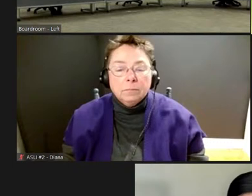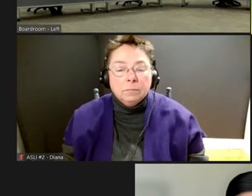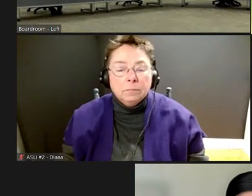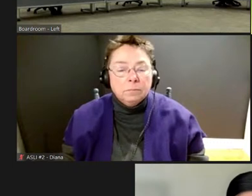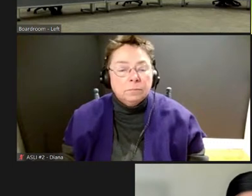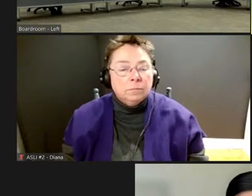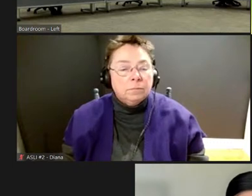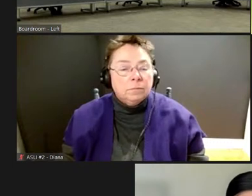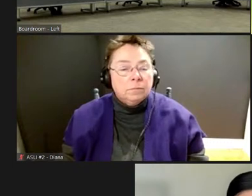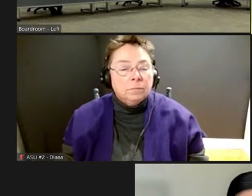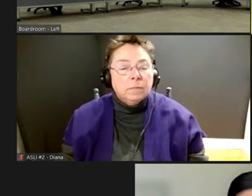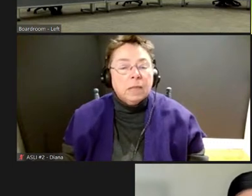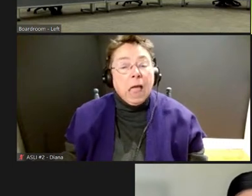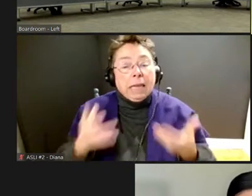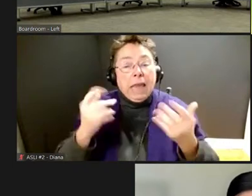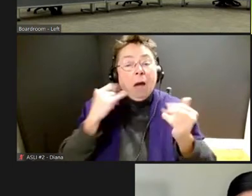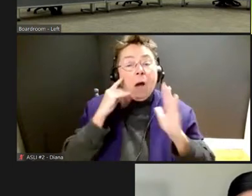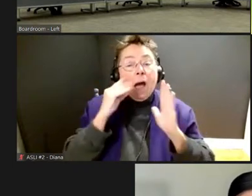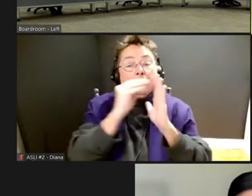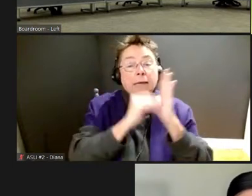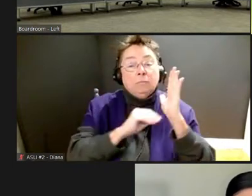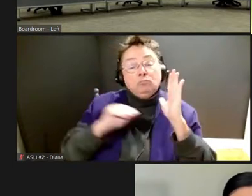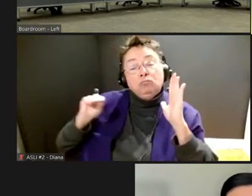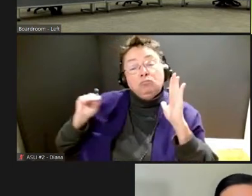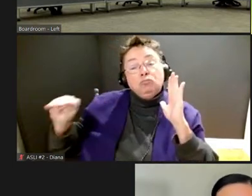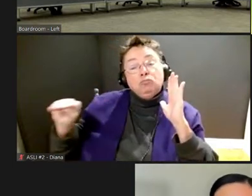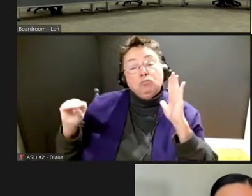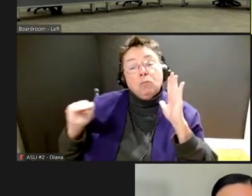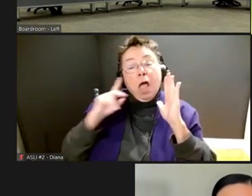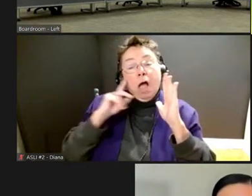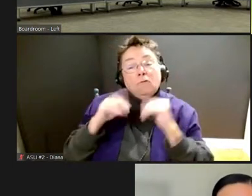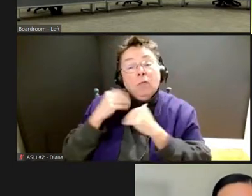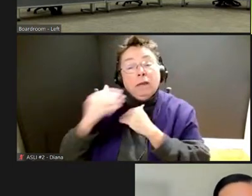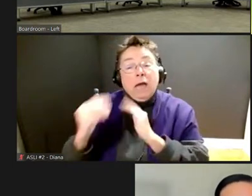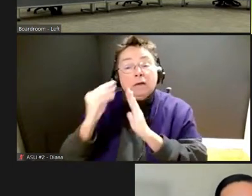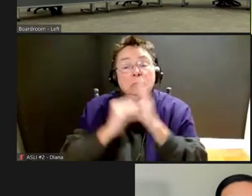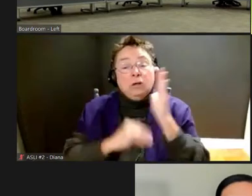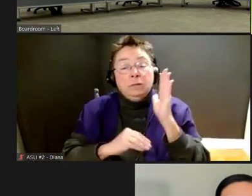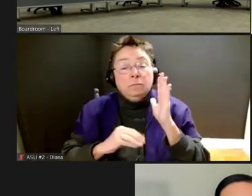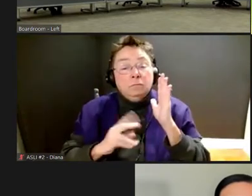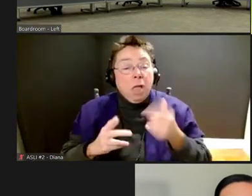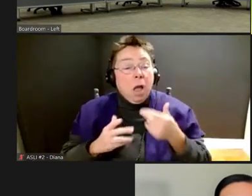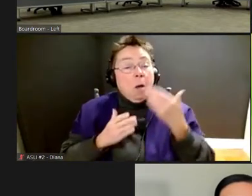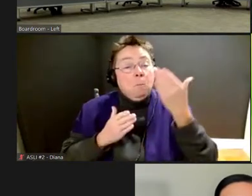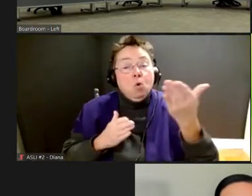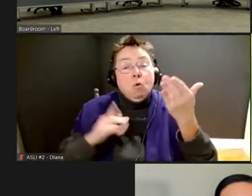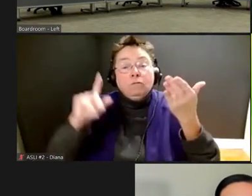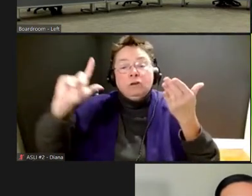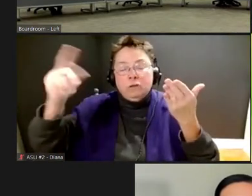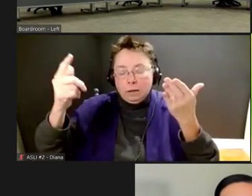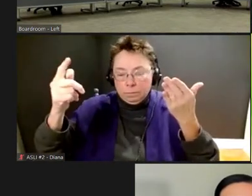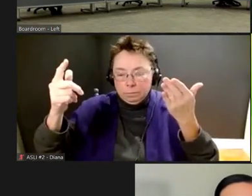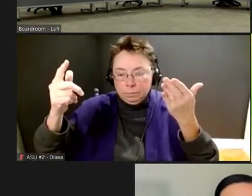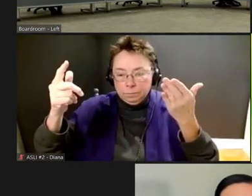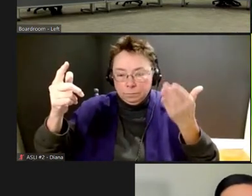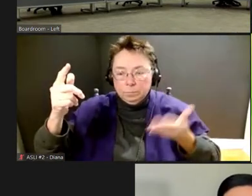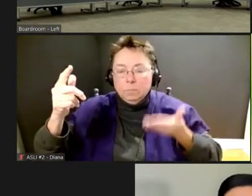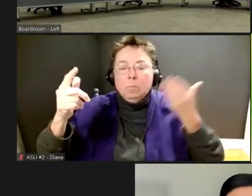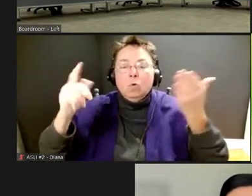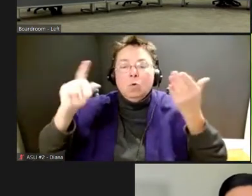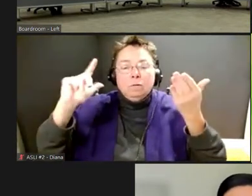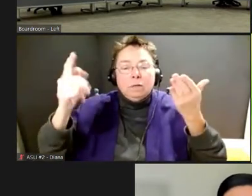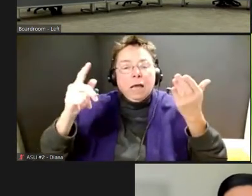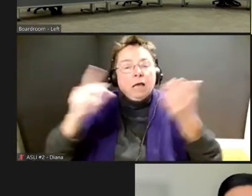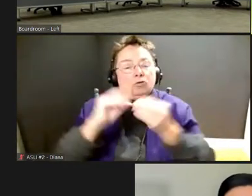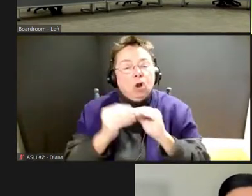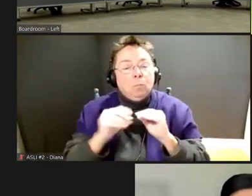May I now have leave to place this item on the agenda for board approval? So moved. Second. Well, that item number 10